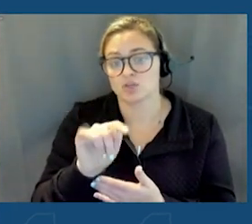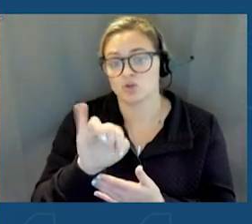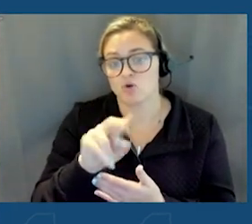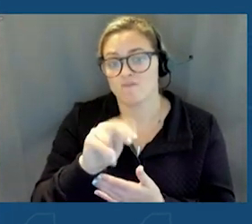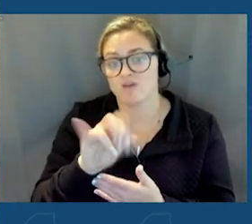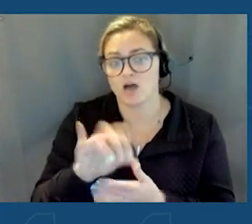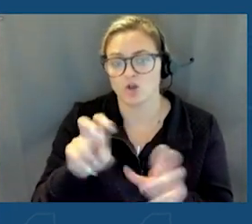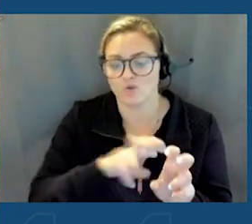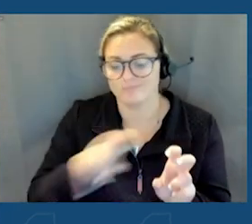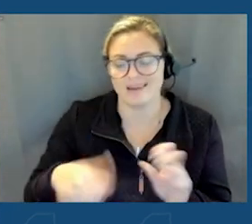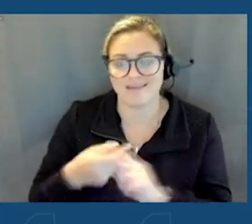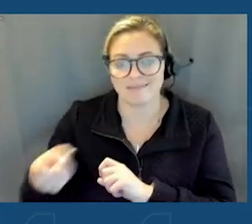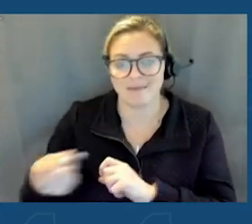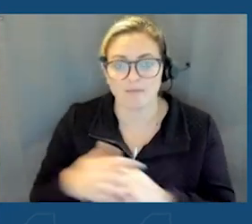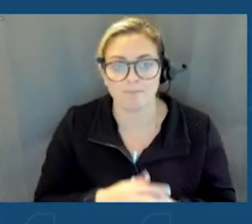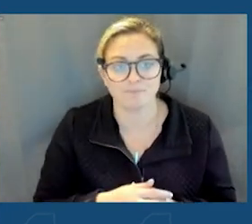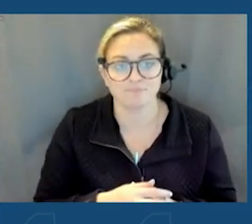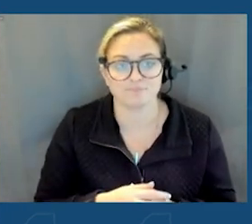him.